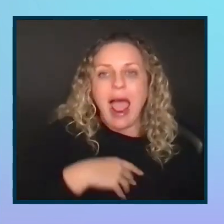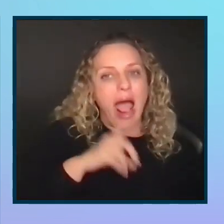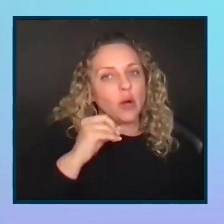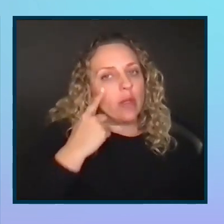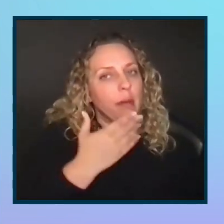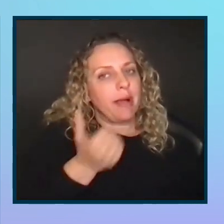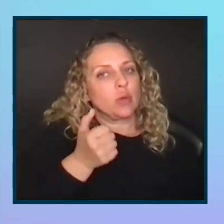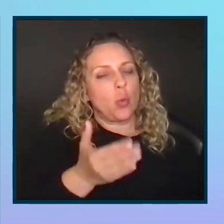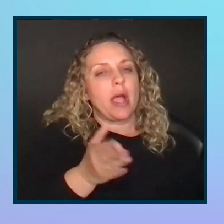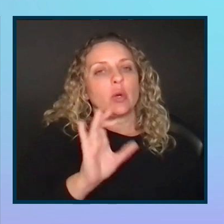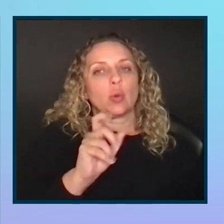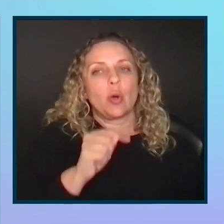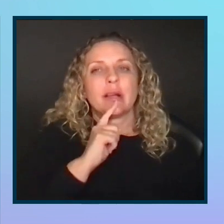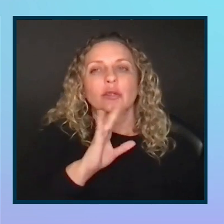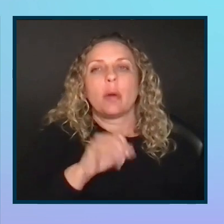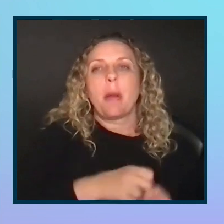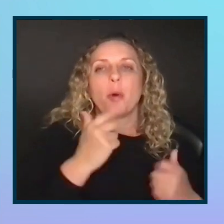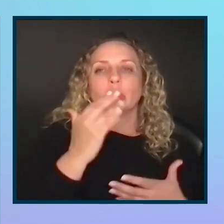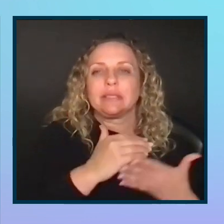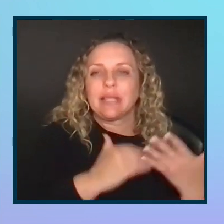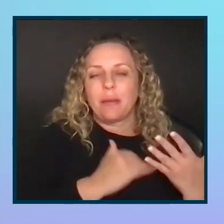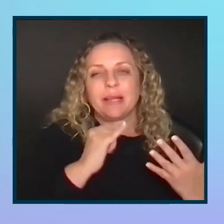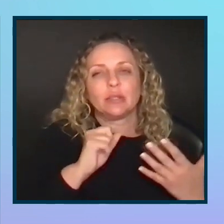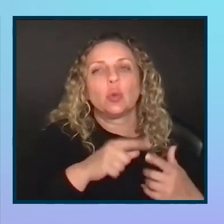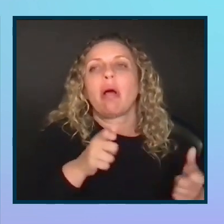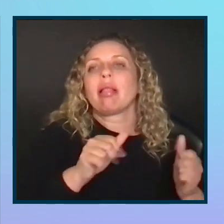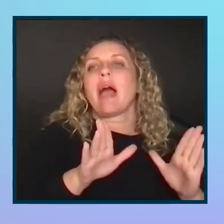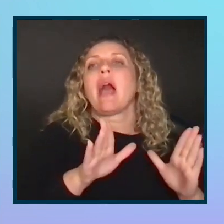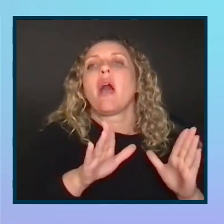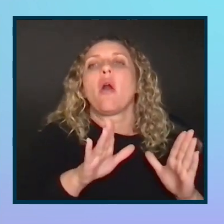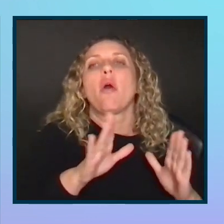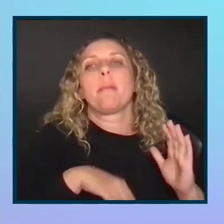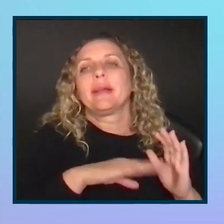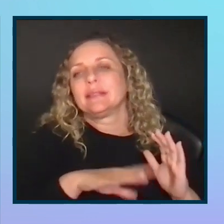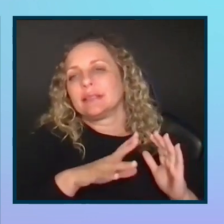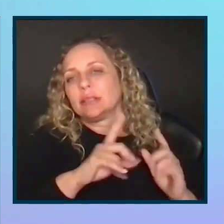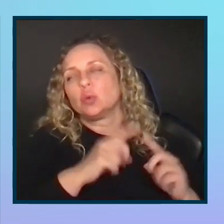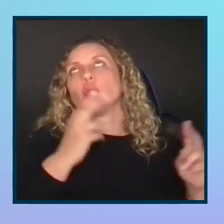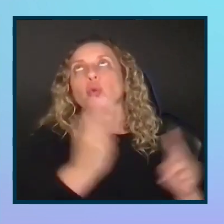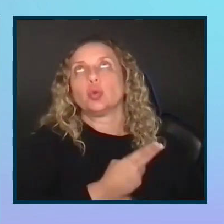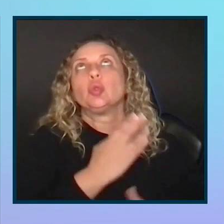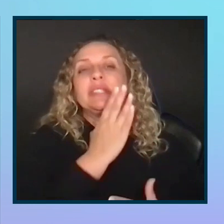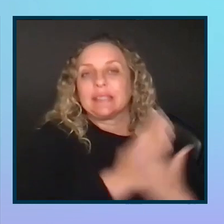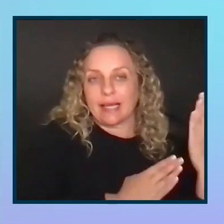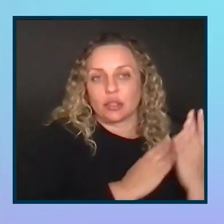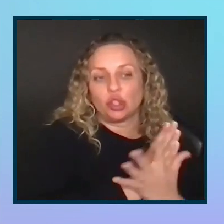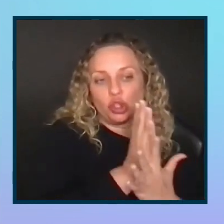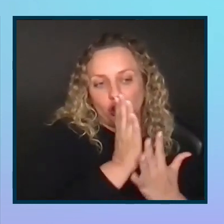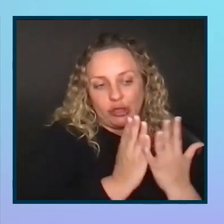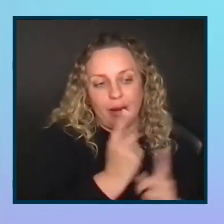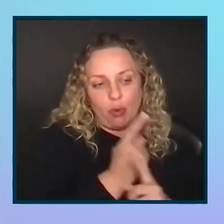best way to do it, especially if we're talking multi-step, is to allow, it's basically to use sections and use appropriate